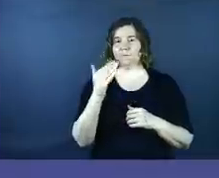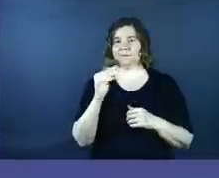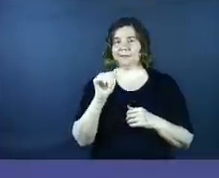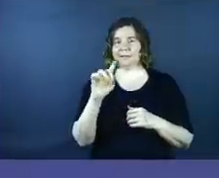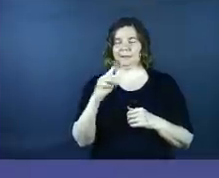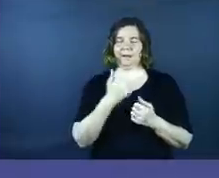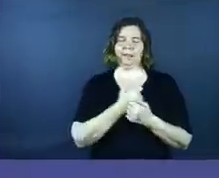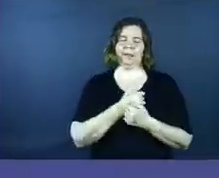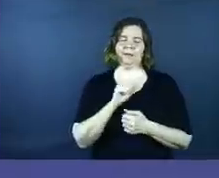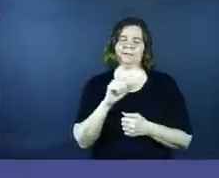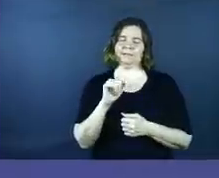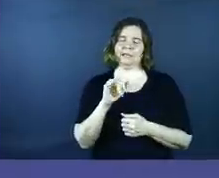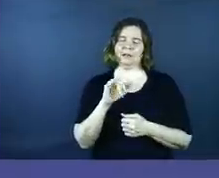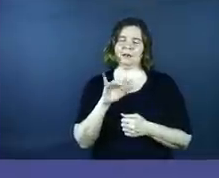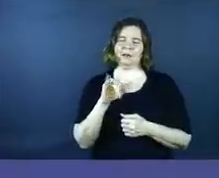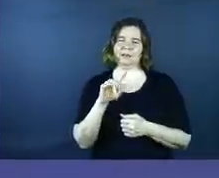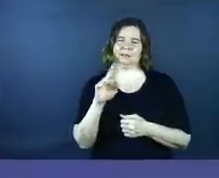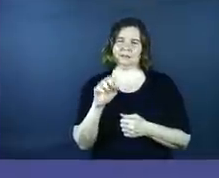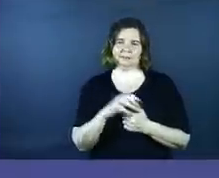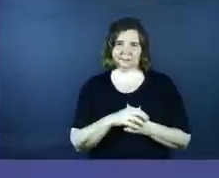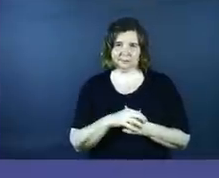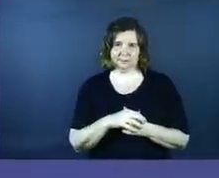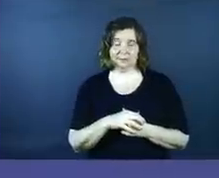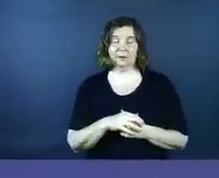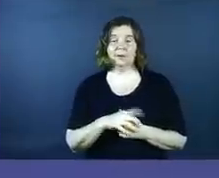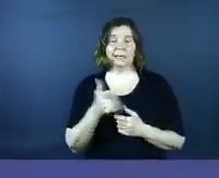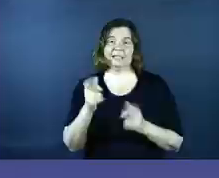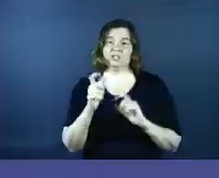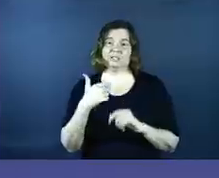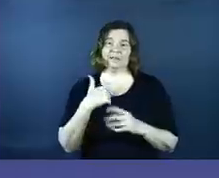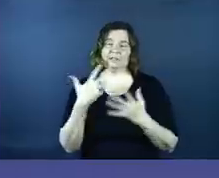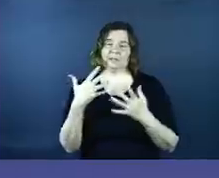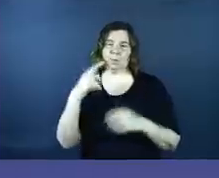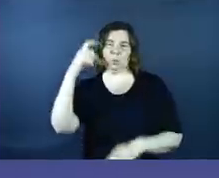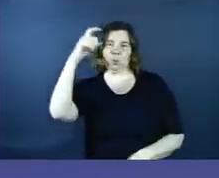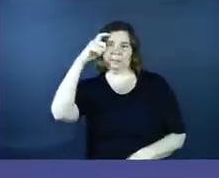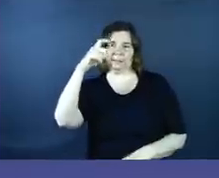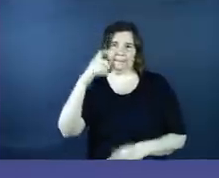I love St. Augustine. He just gives us some